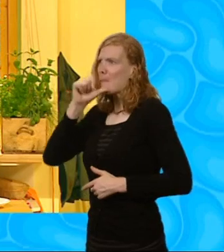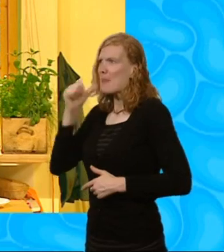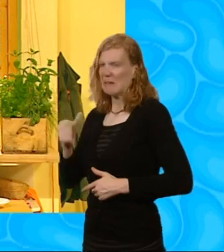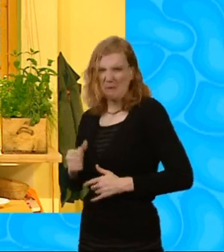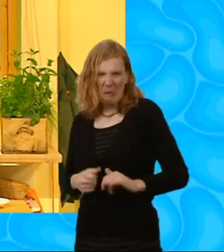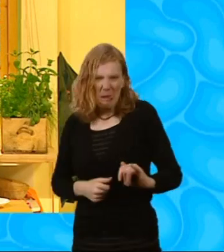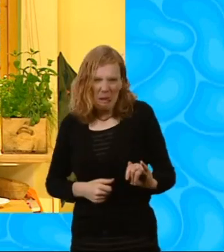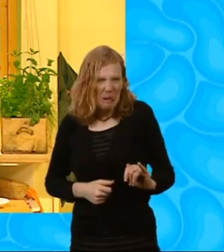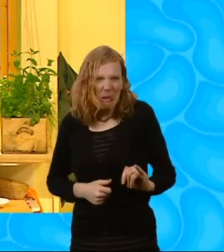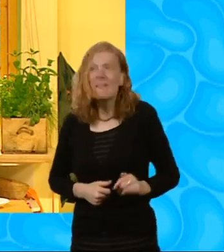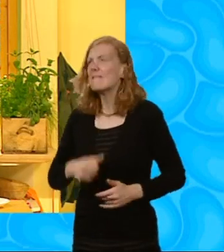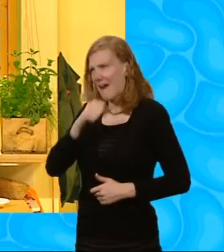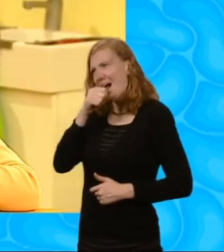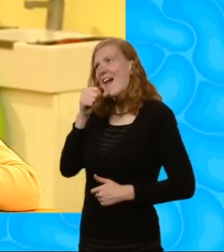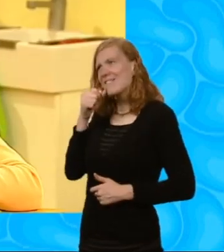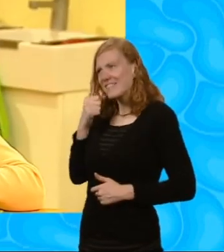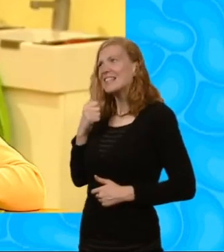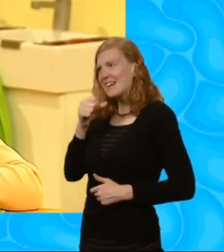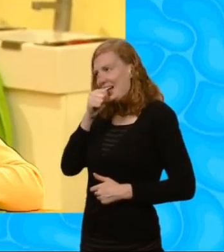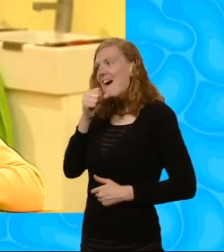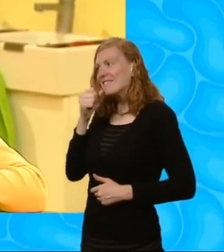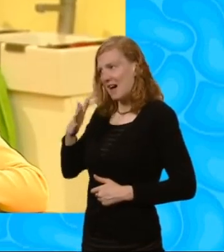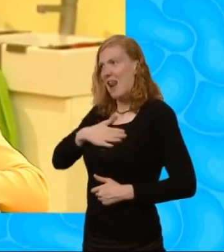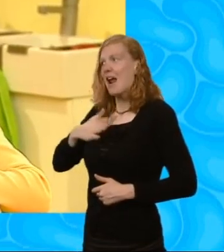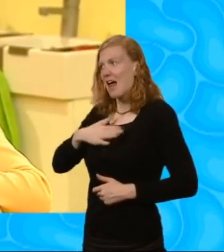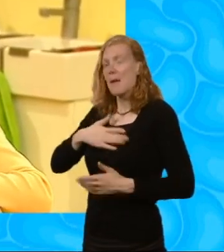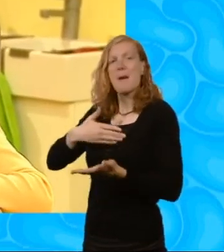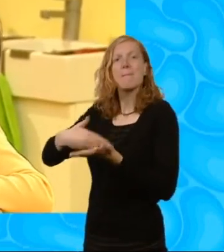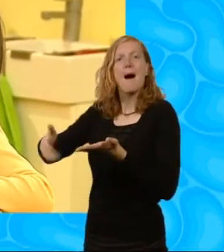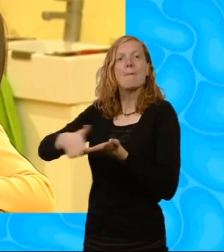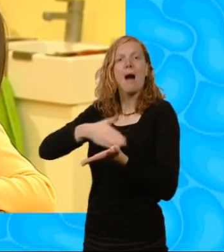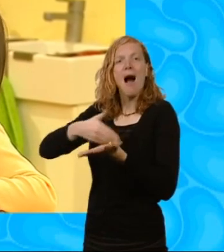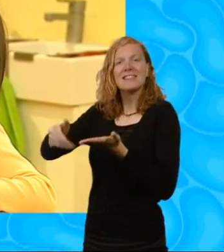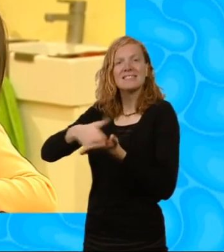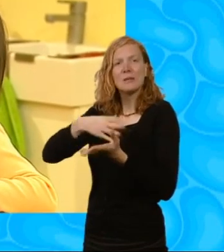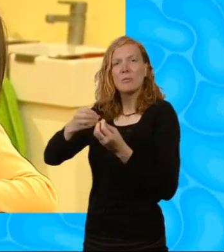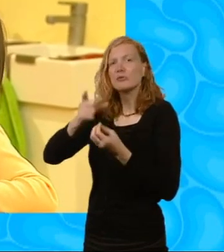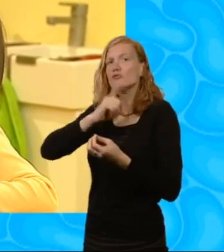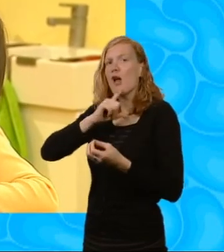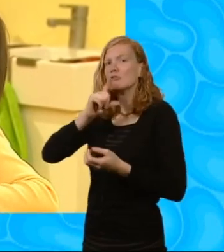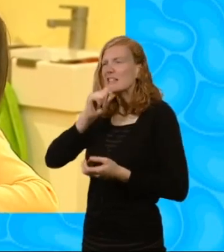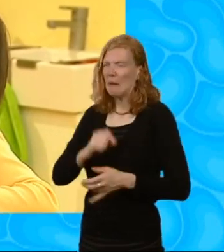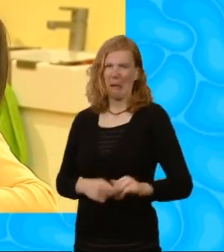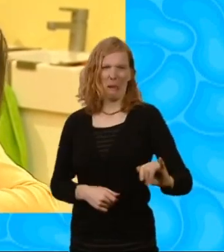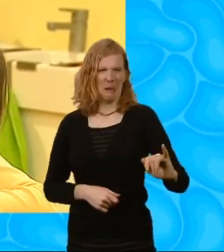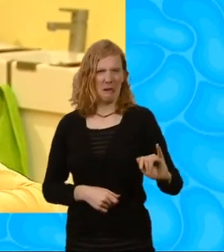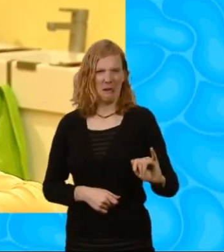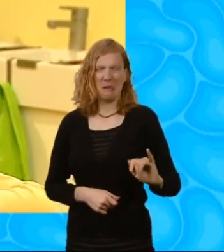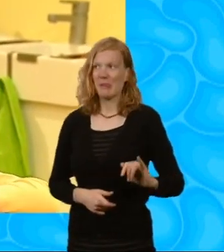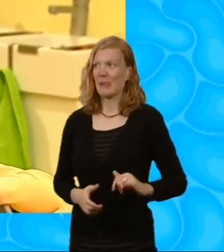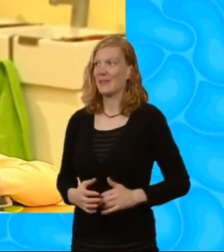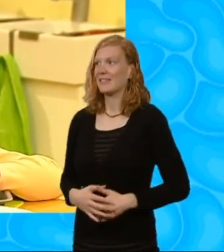chicken? Delicious. Cheesy chocolate chicken marmalade.